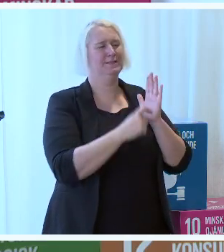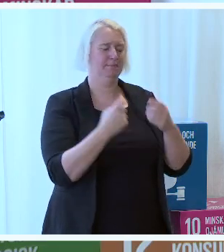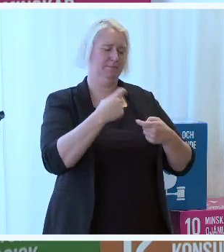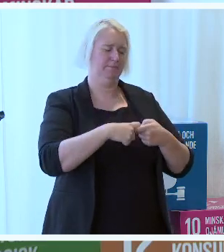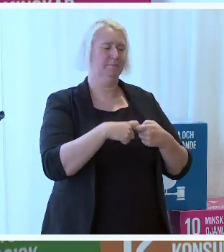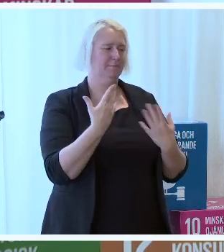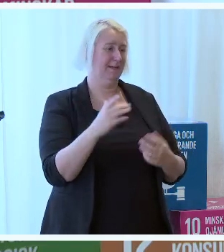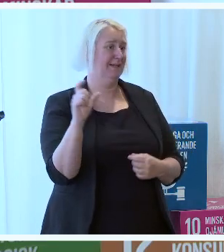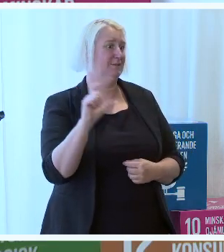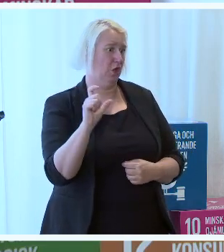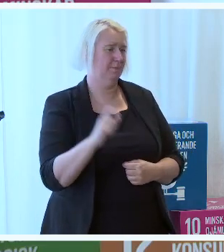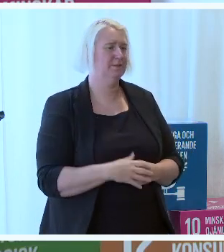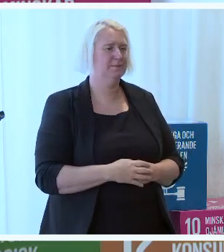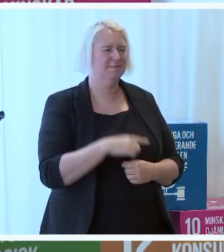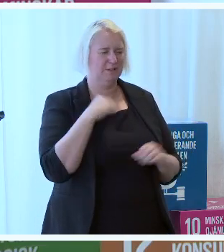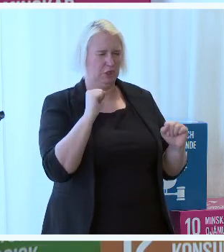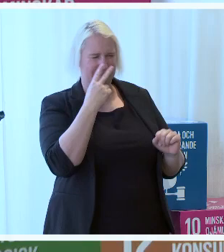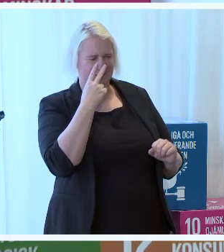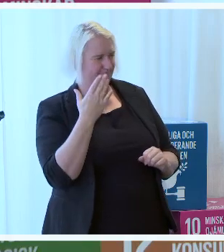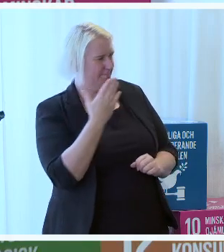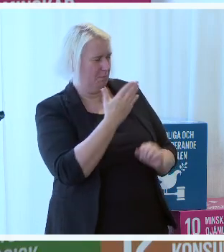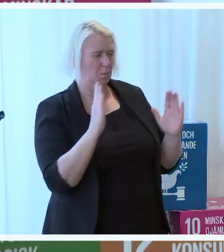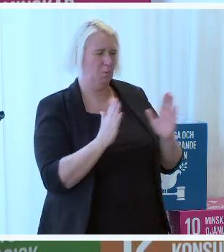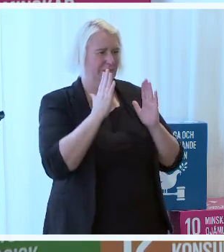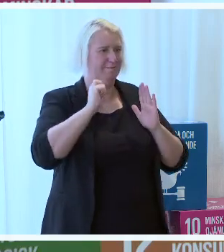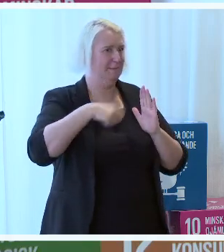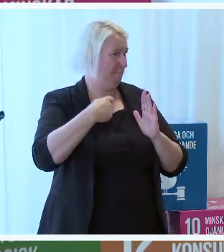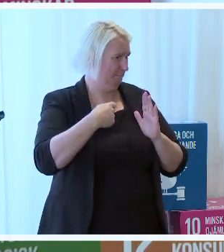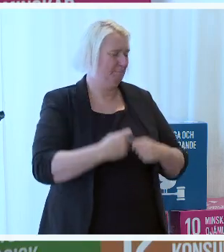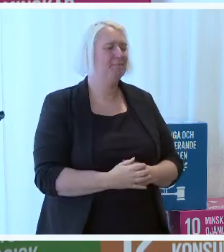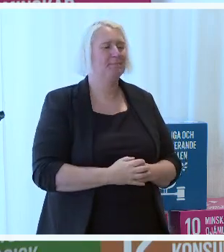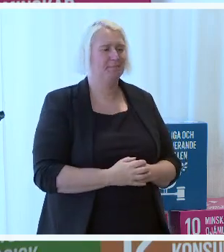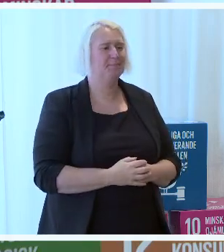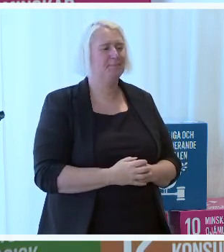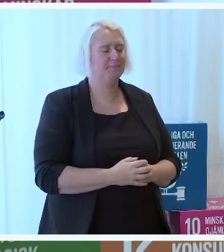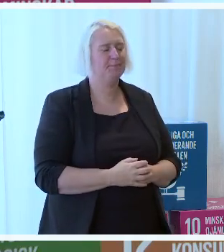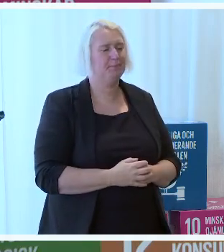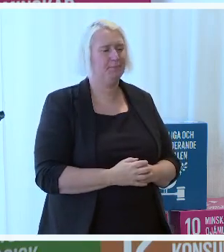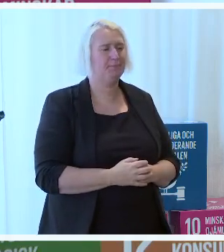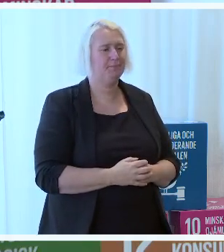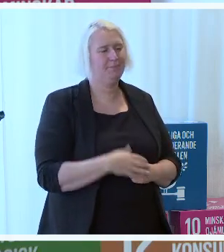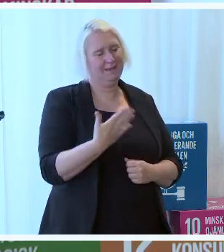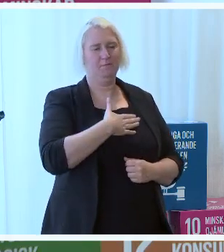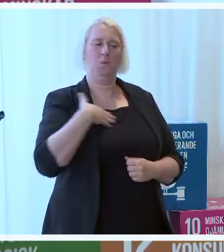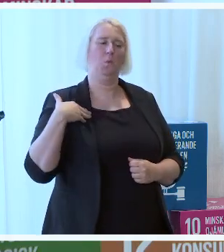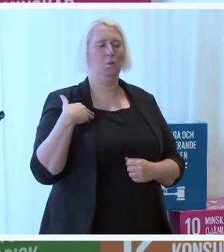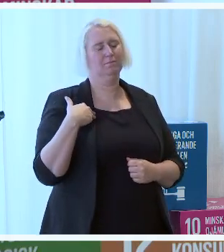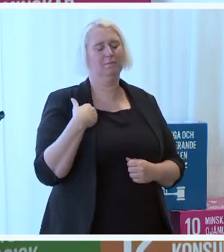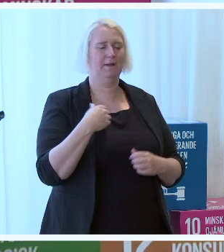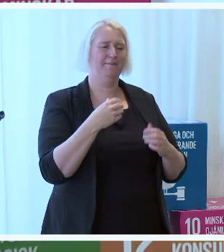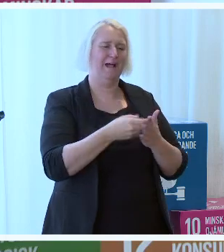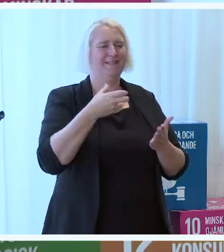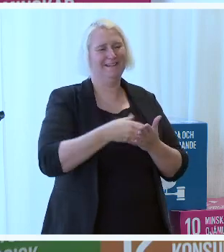And we're going to look at a video that showcases the following principles and values together with